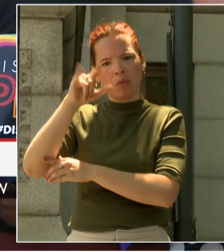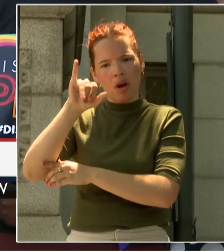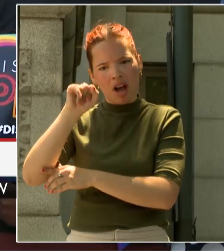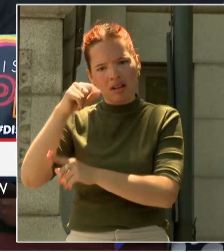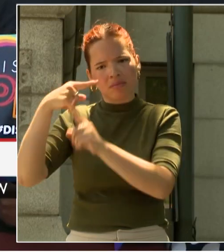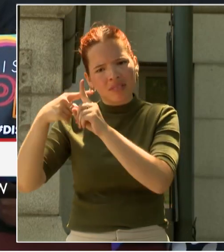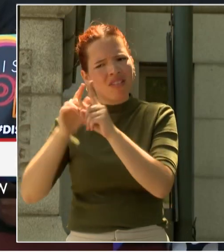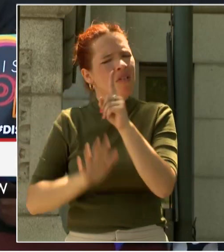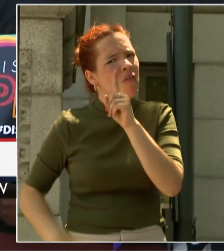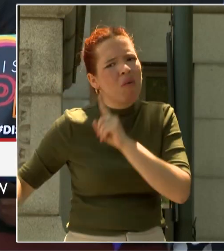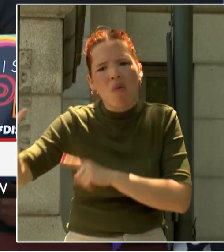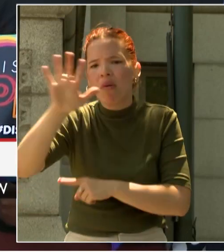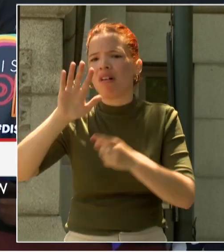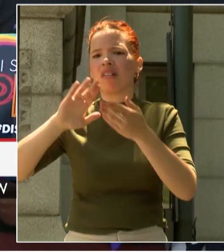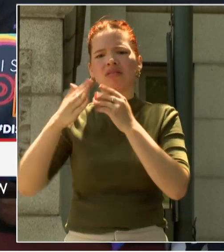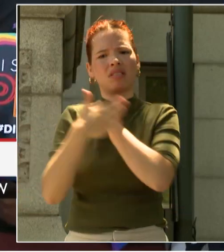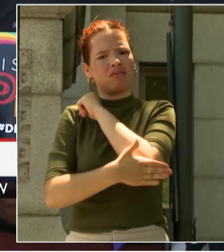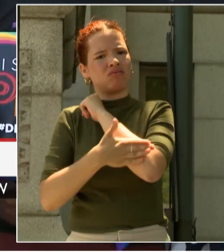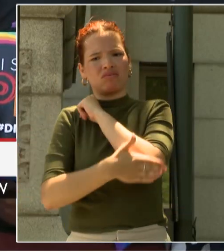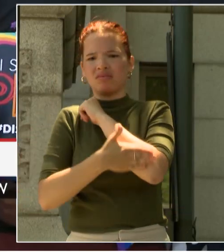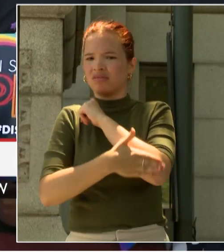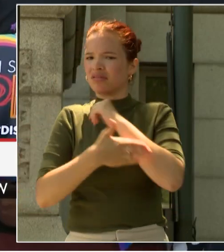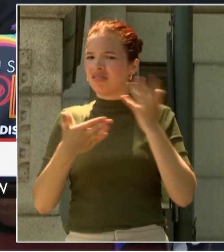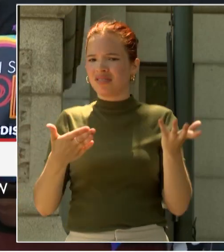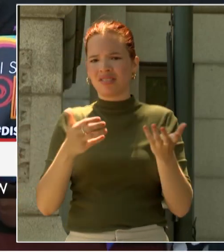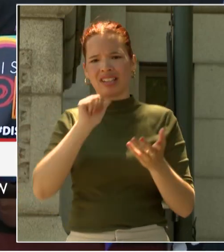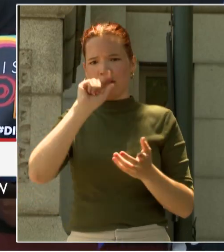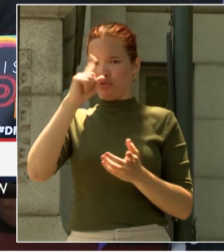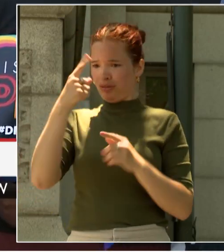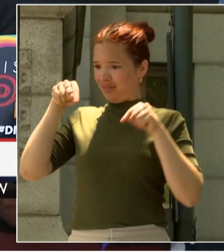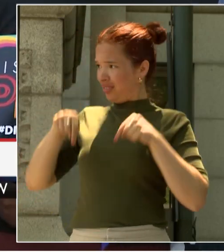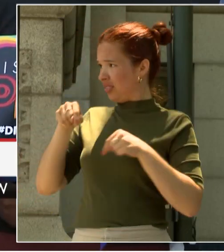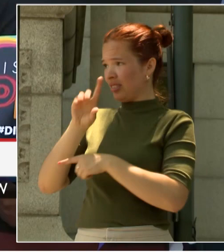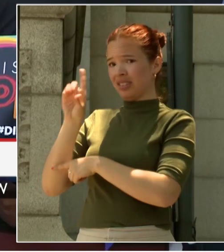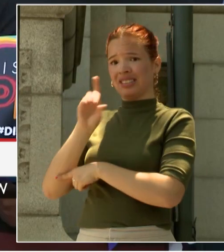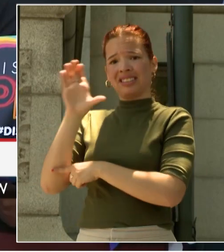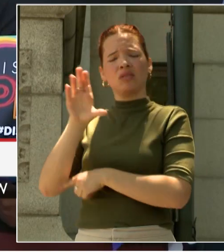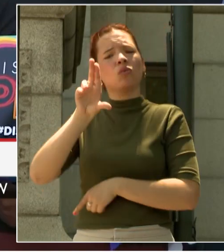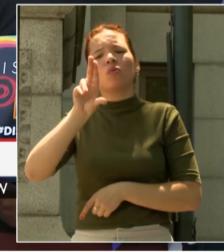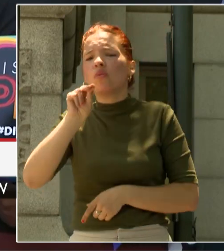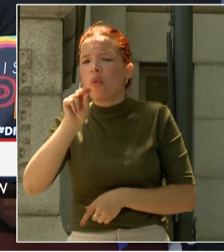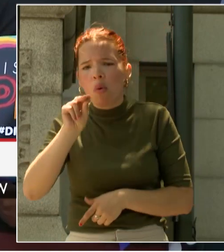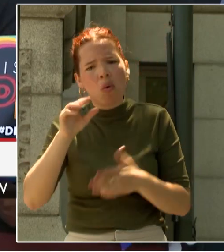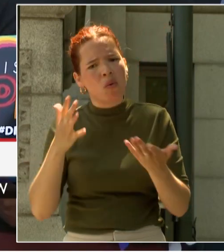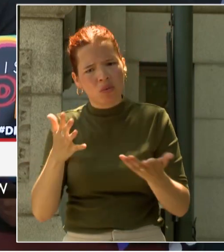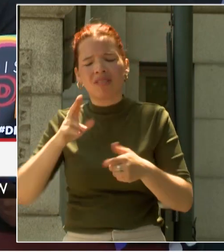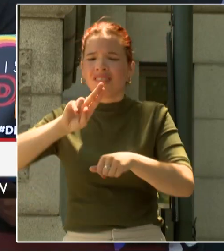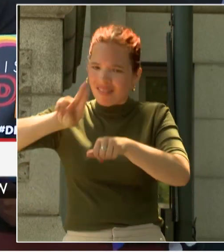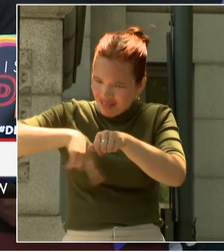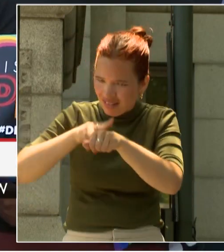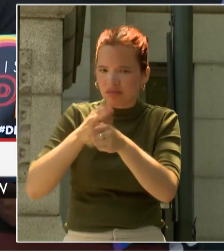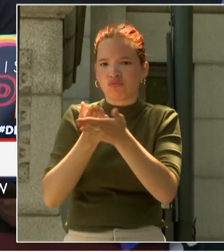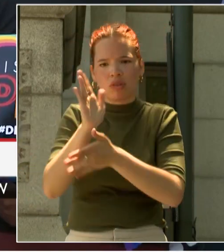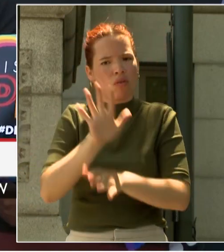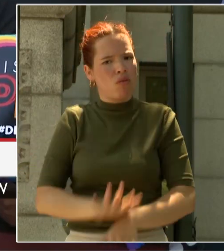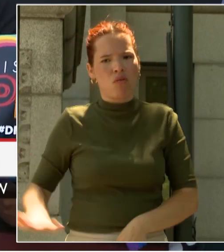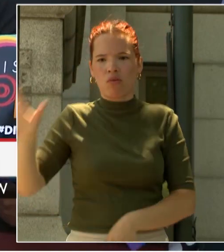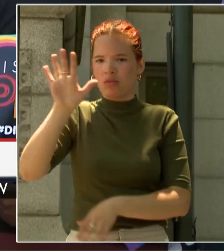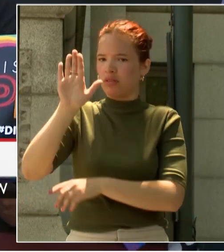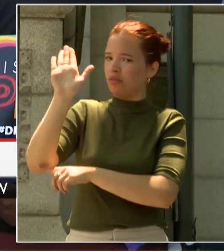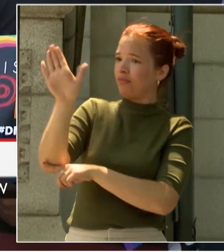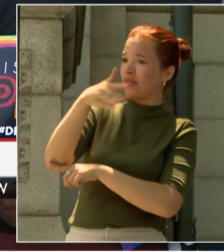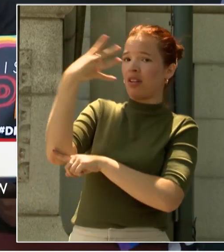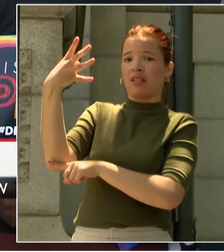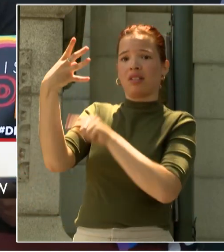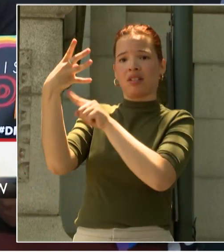a District of Columbia right, but it is a national right. The flag symbolizes our commitment, the